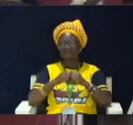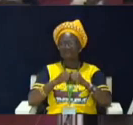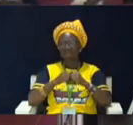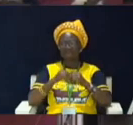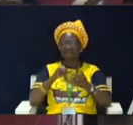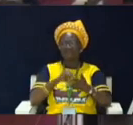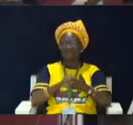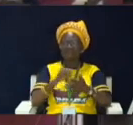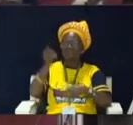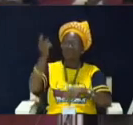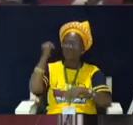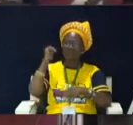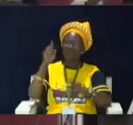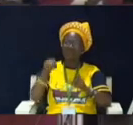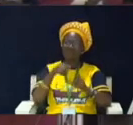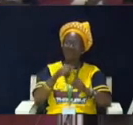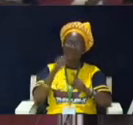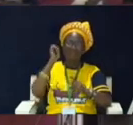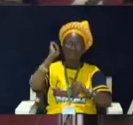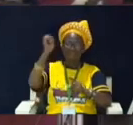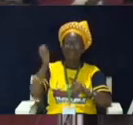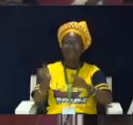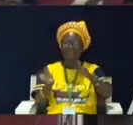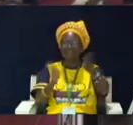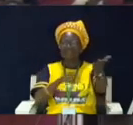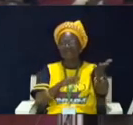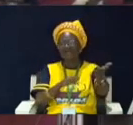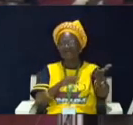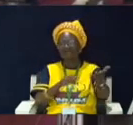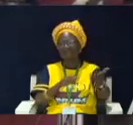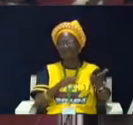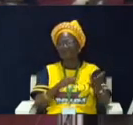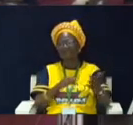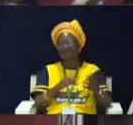It was when he died